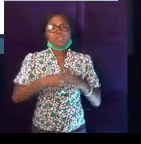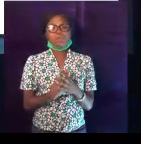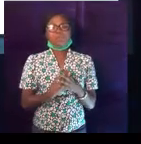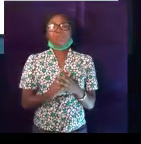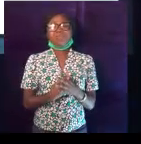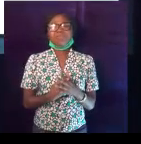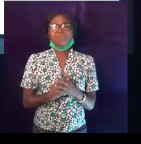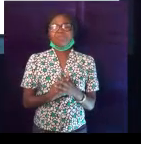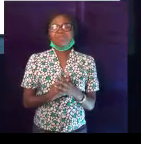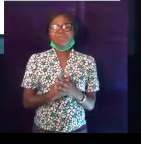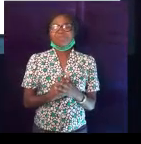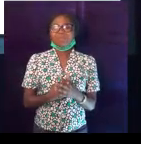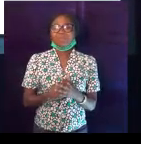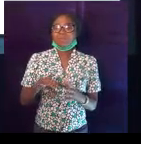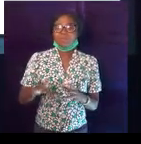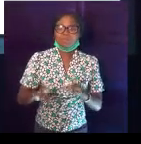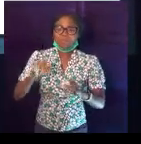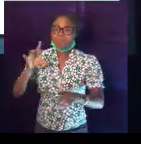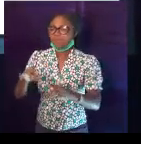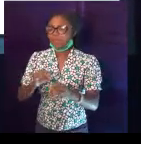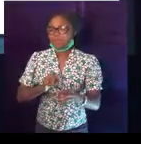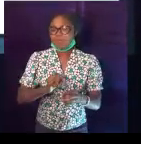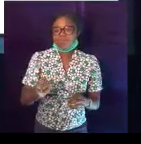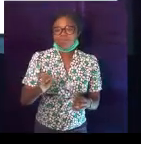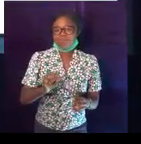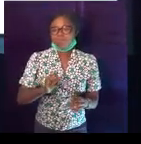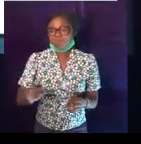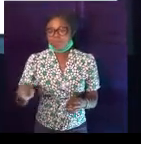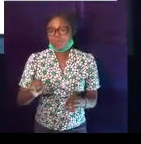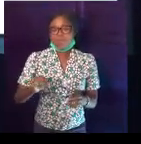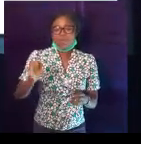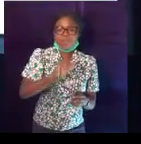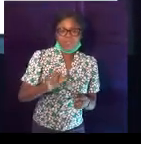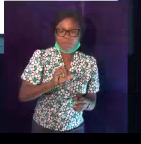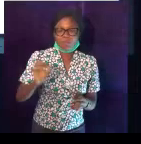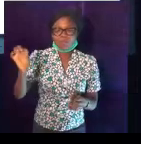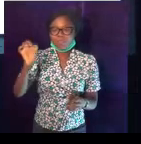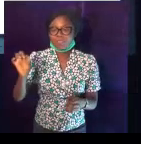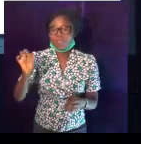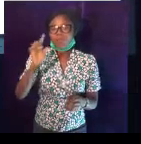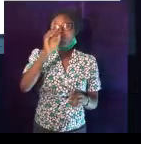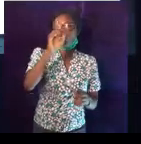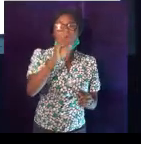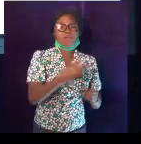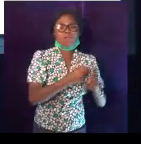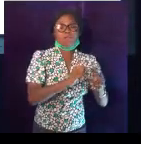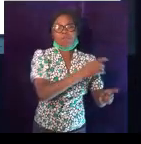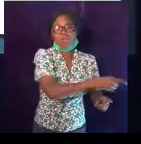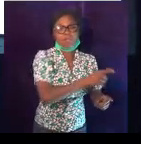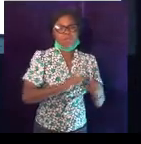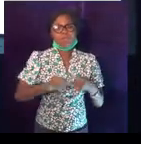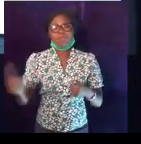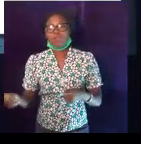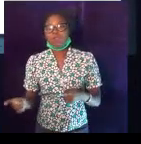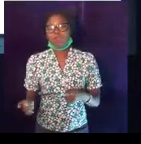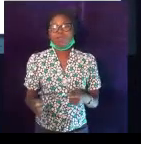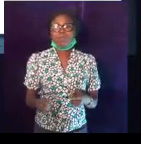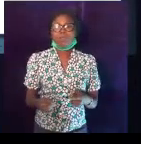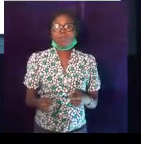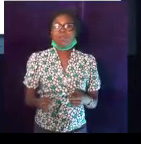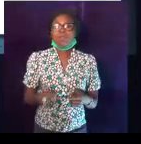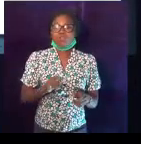that I'm going to start ticking or circling off numbers from each end. I circled one from this end and I circled one from that